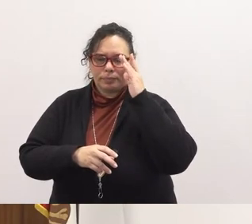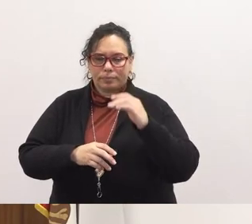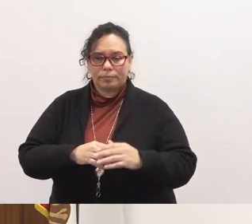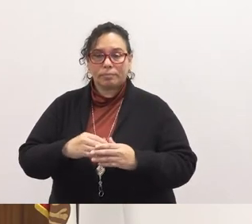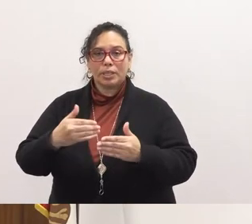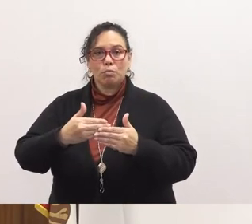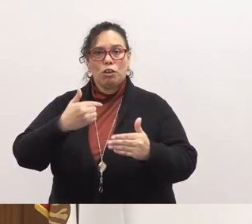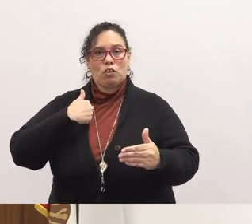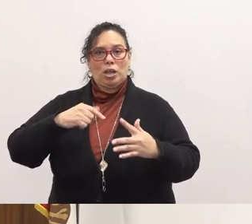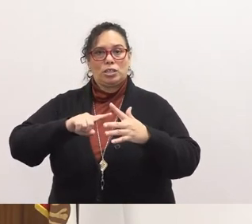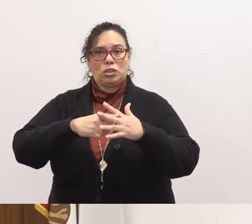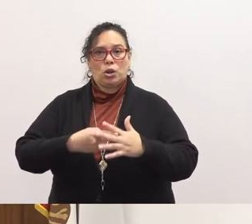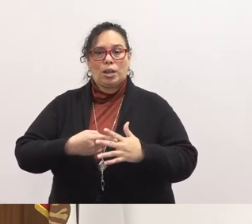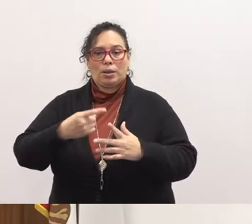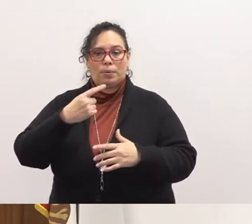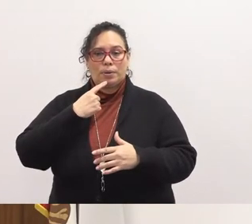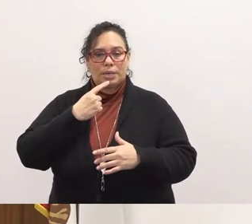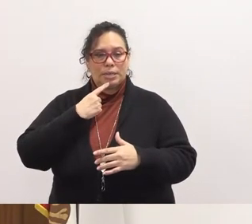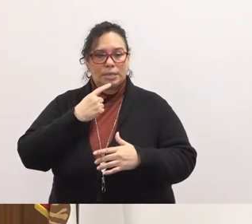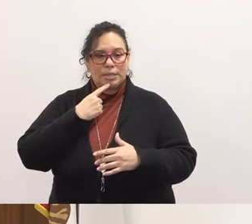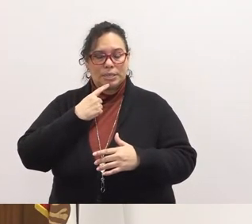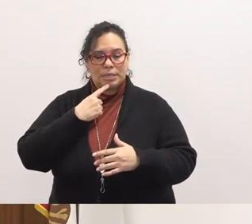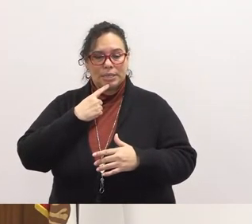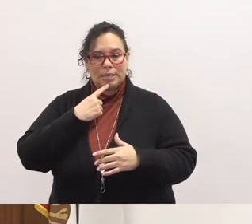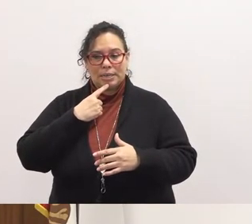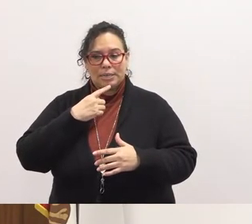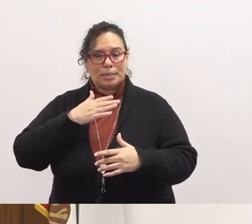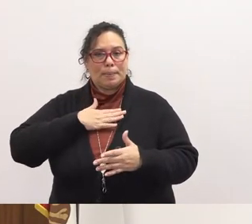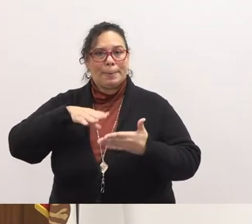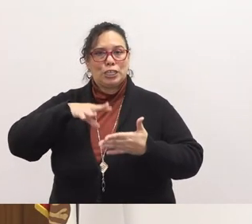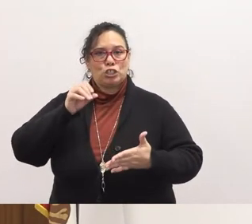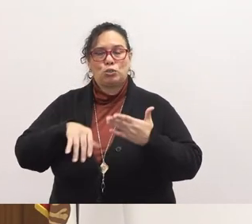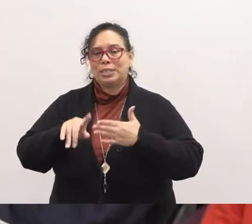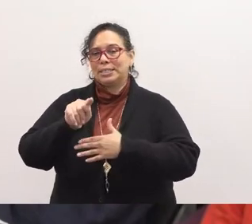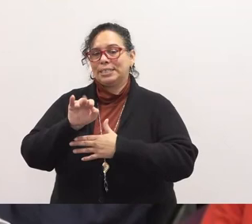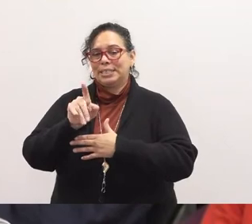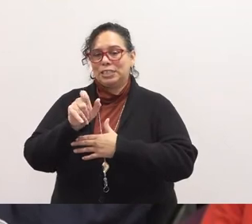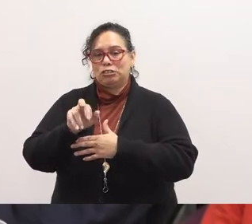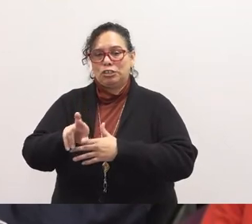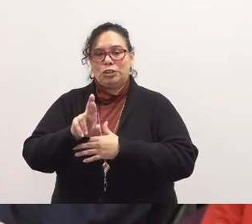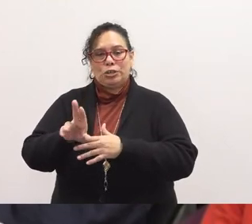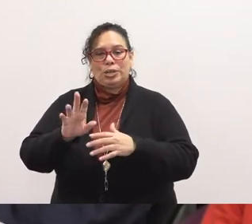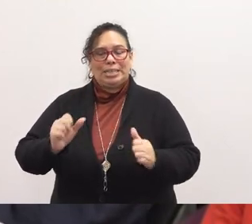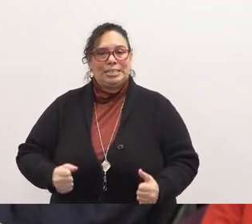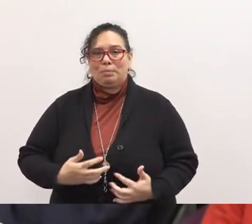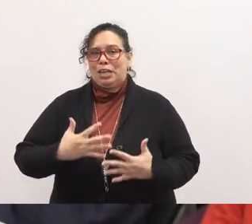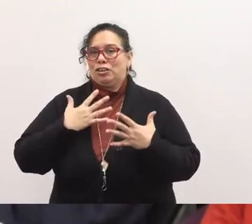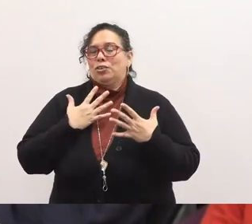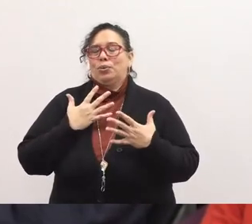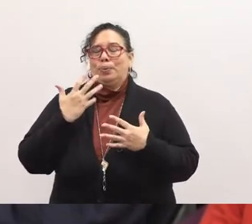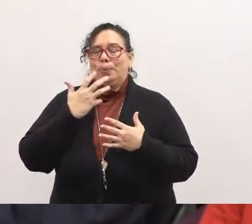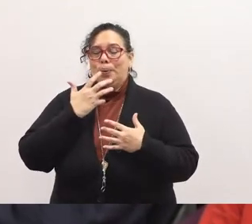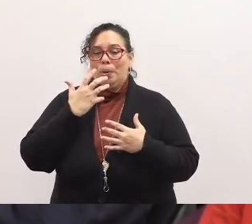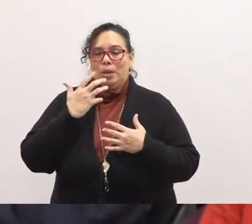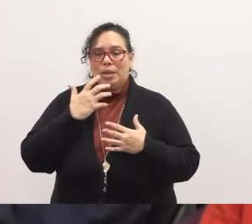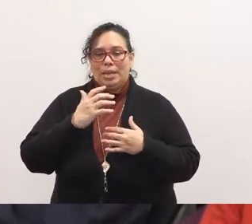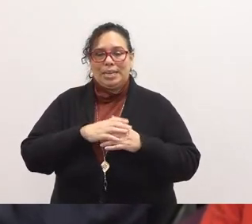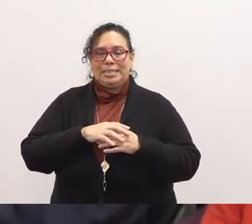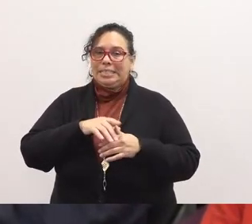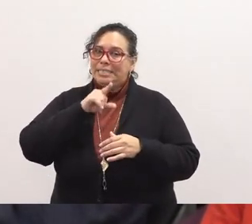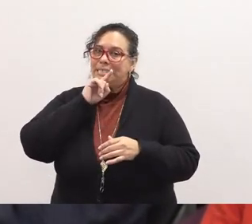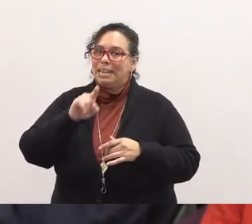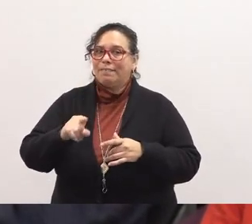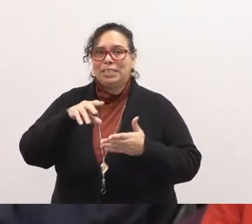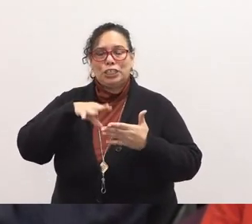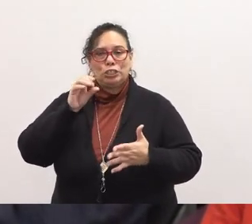Before I start, I'd like to say that Serena Kabuha was my student at Tincher, and inspiration is an understatement. She is definitely